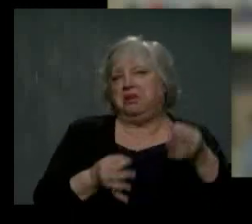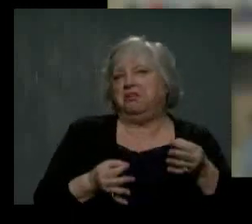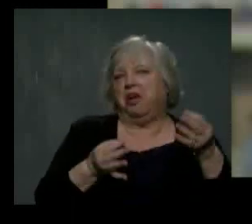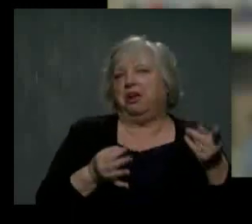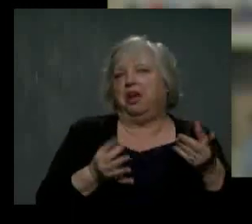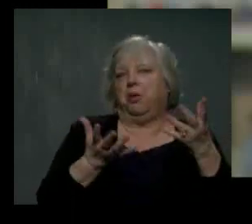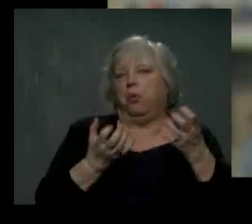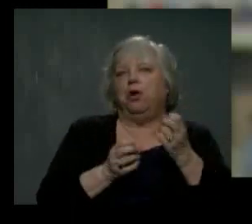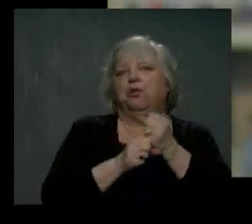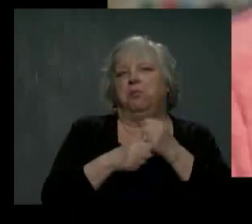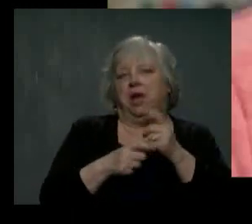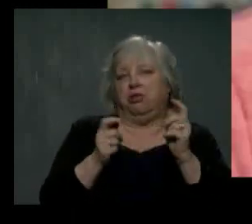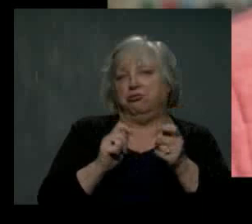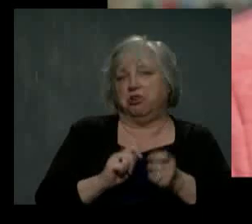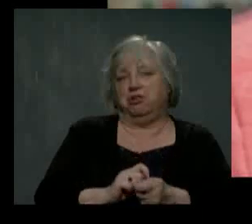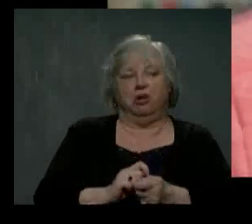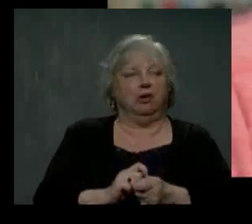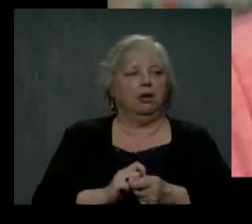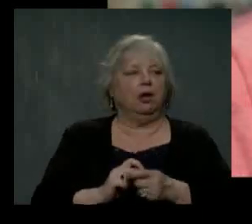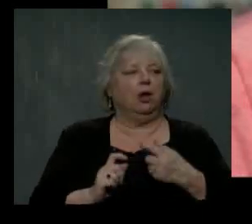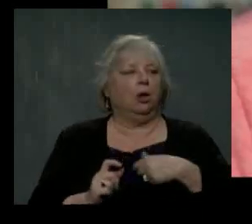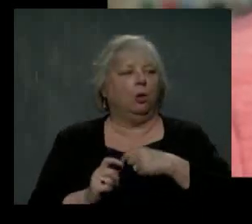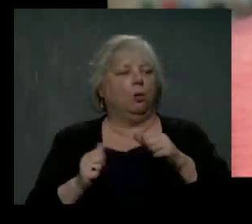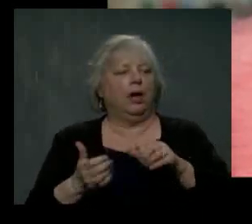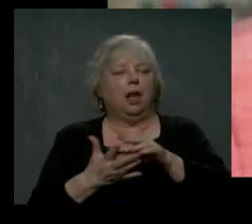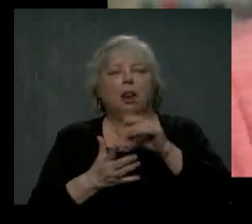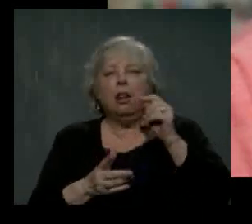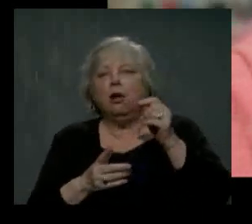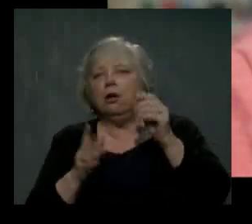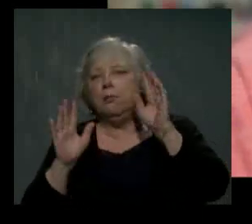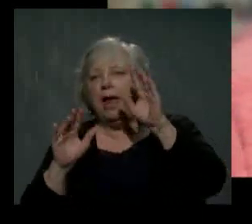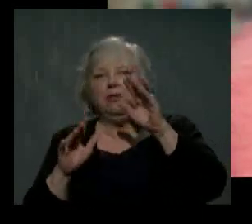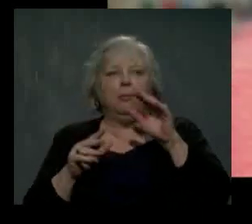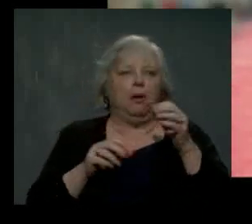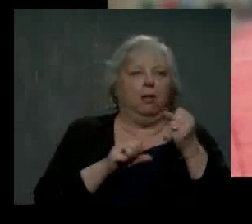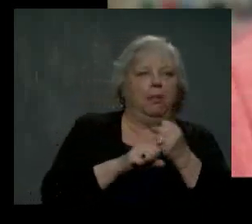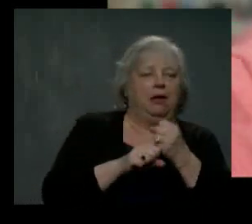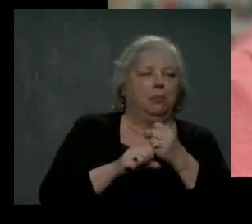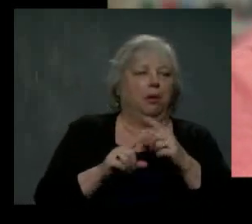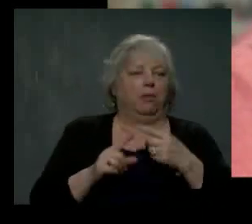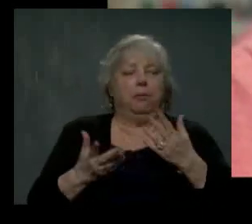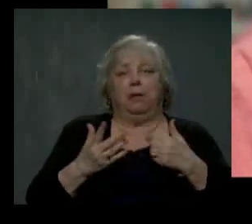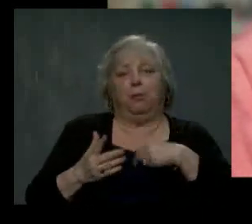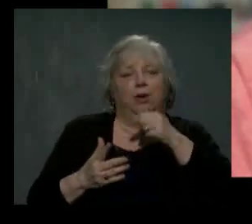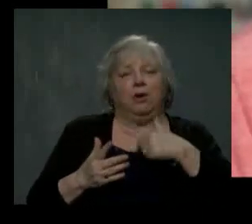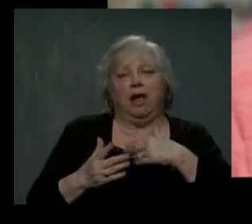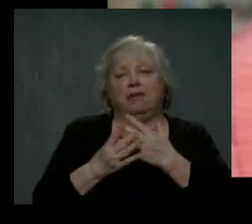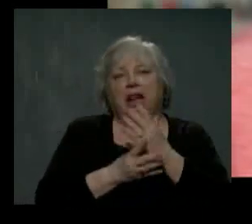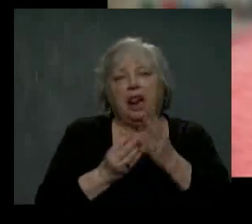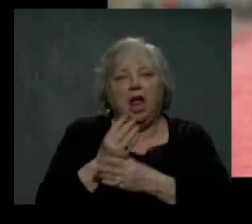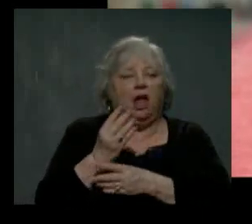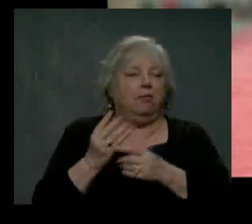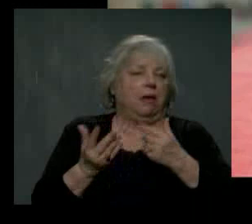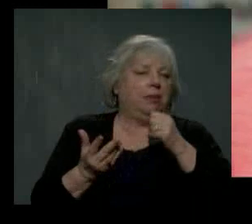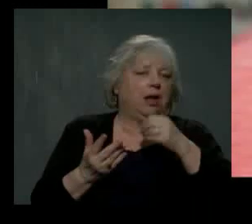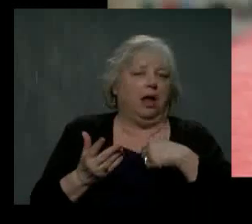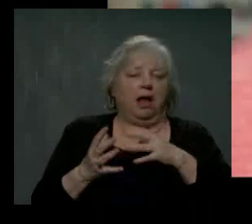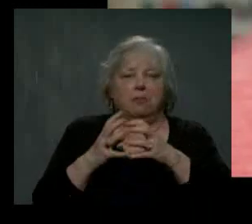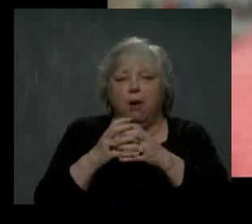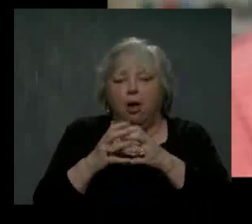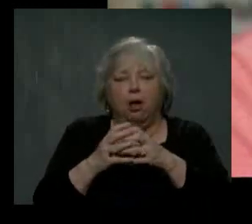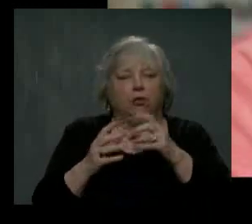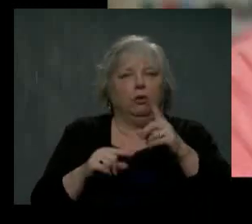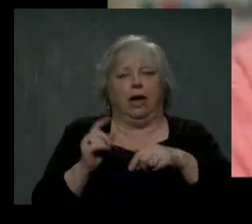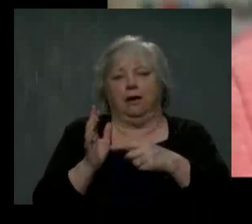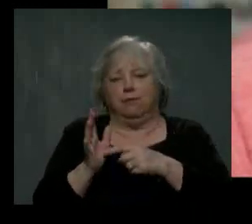to make sure to make those changes. We can learn basketball, we can learn baseball, but we might not have gloves, we might not have balls, we might not be able to